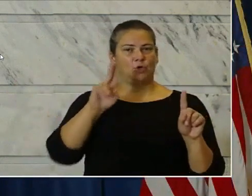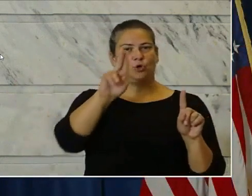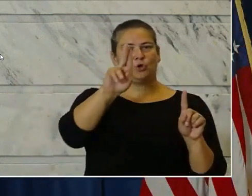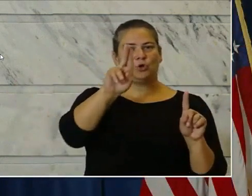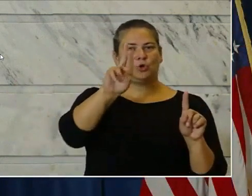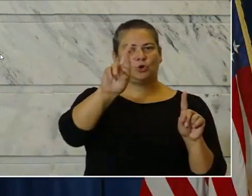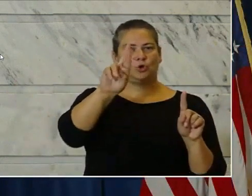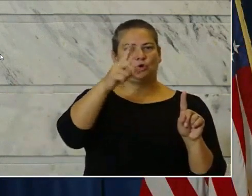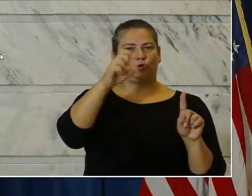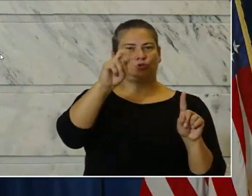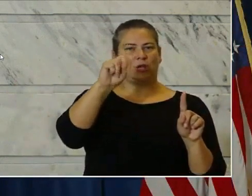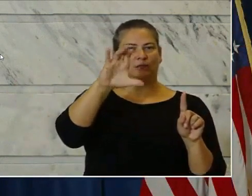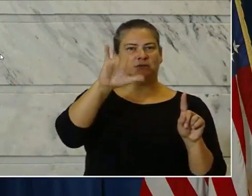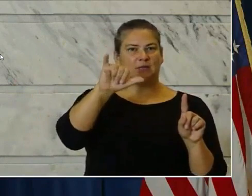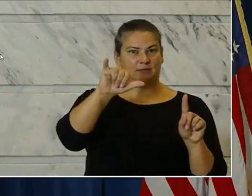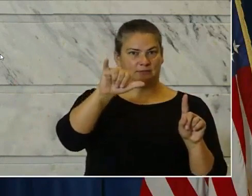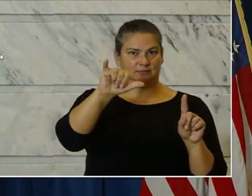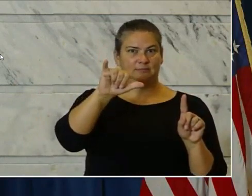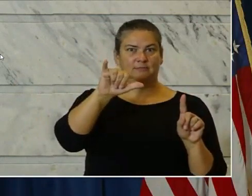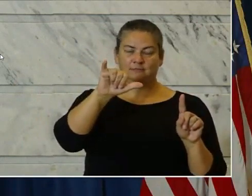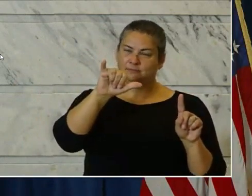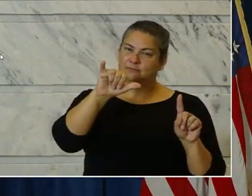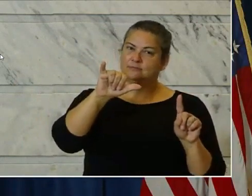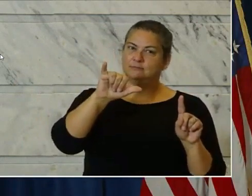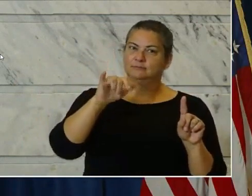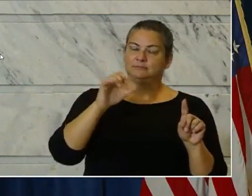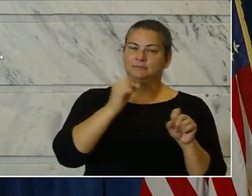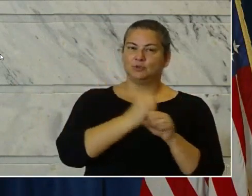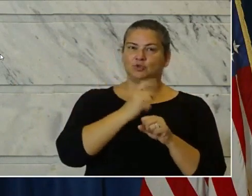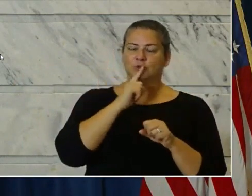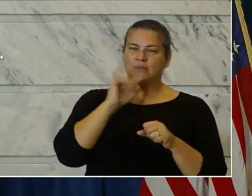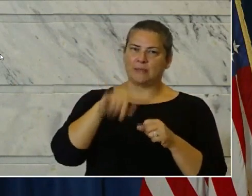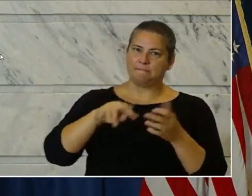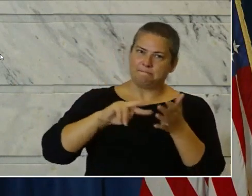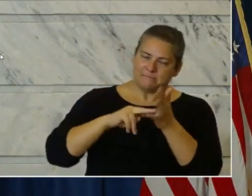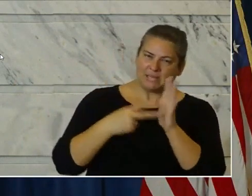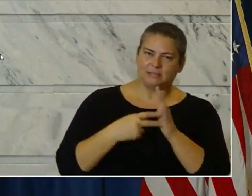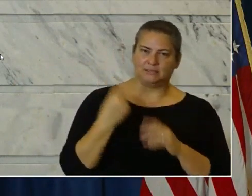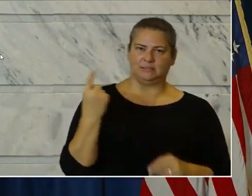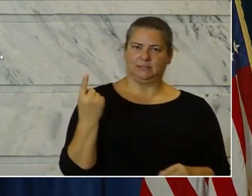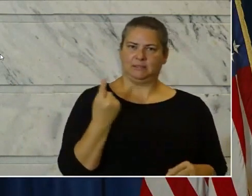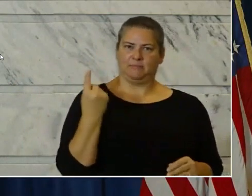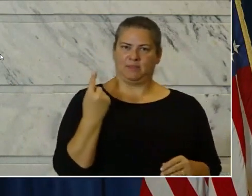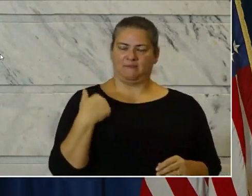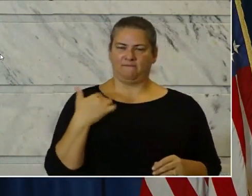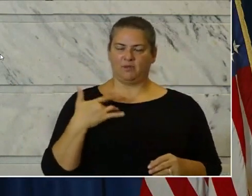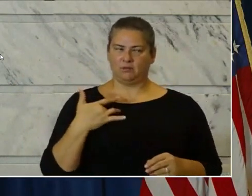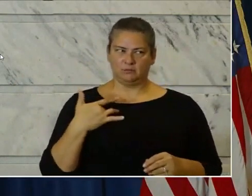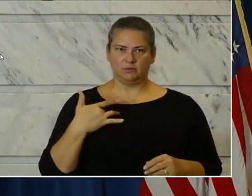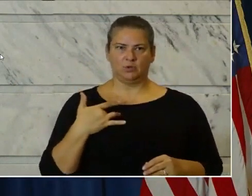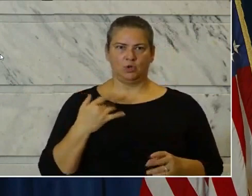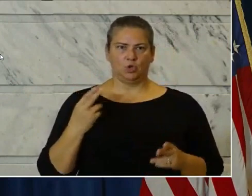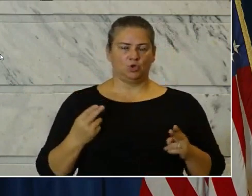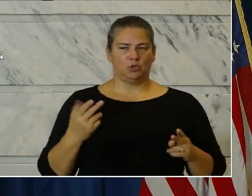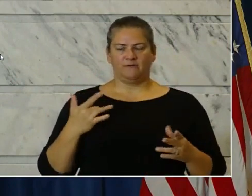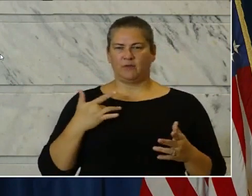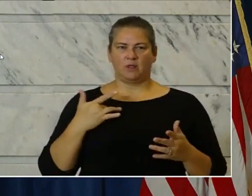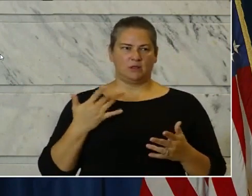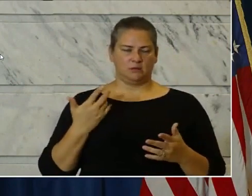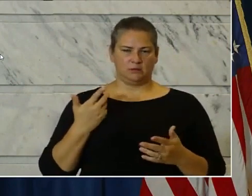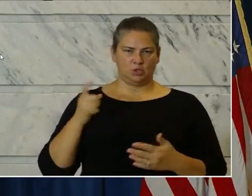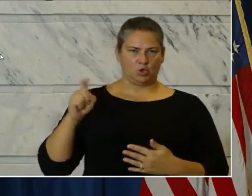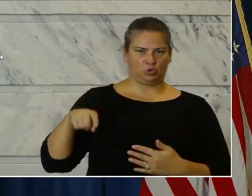urgency. Let's make sure that that word means something to us, and let's make sure we act with